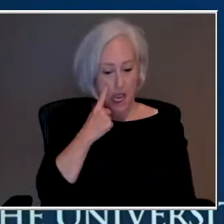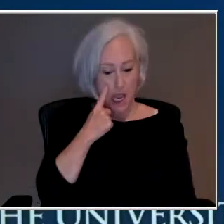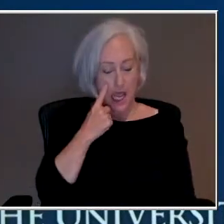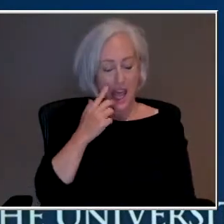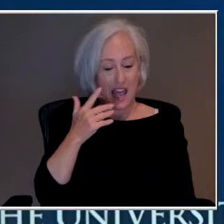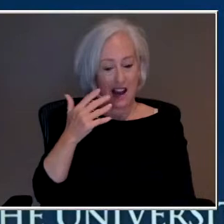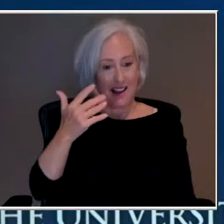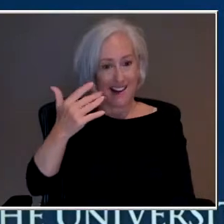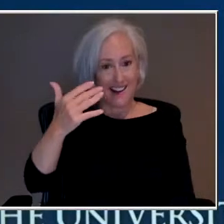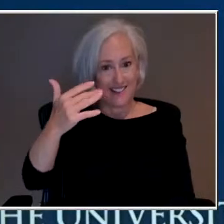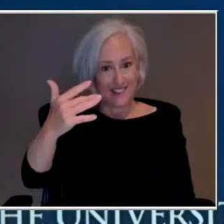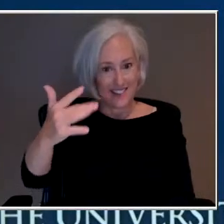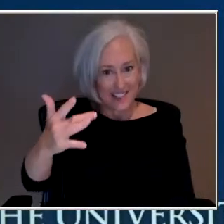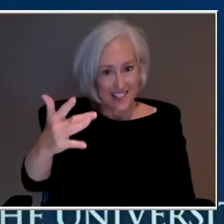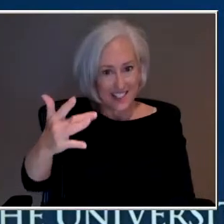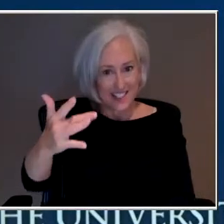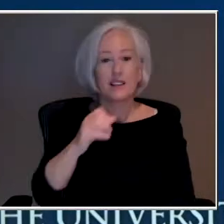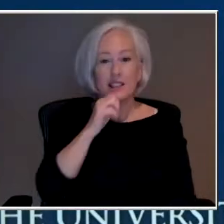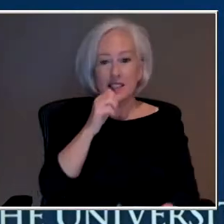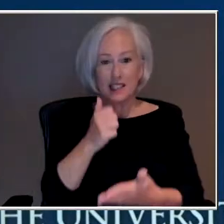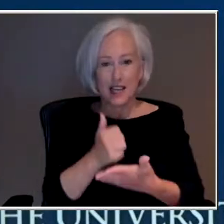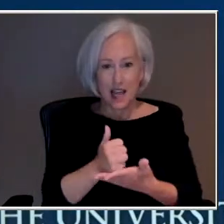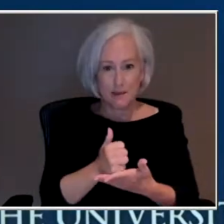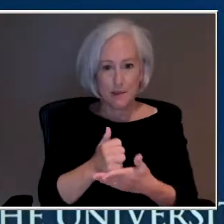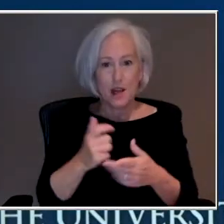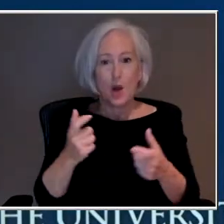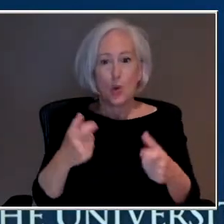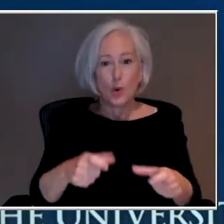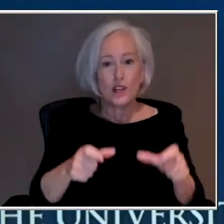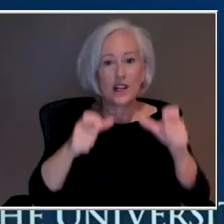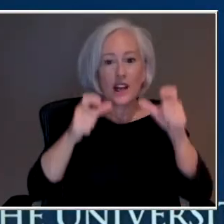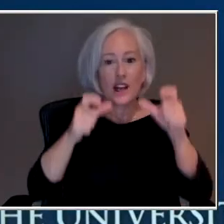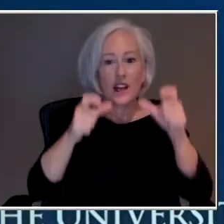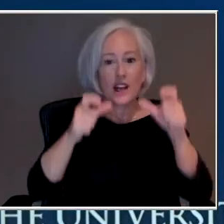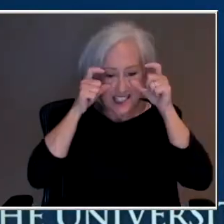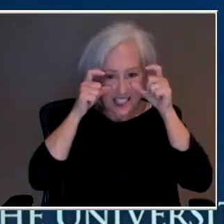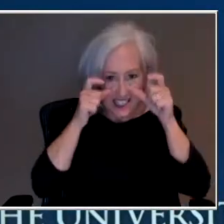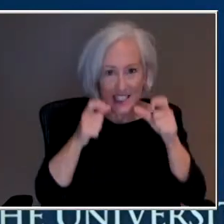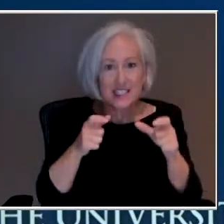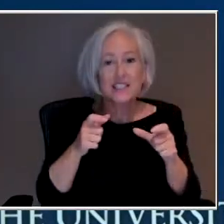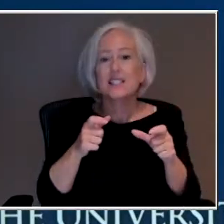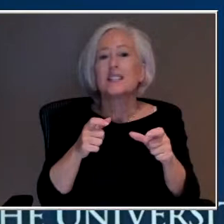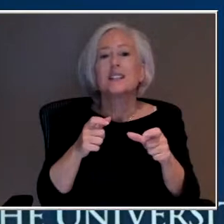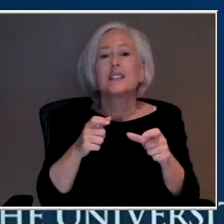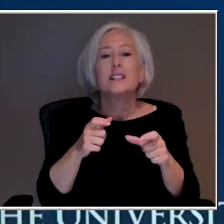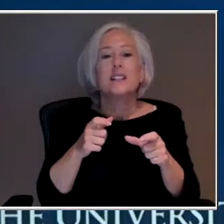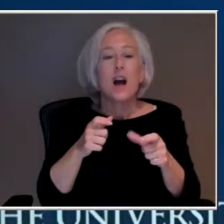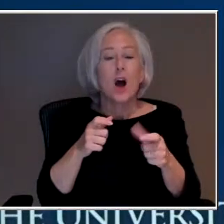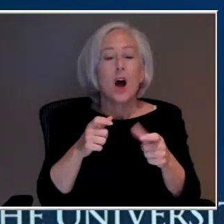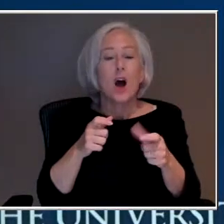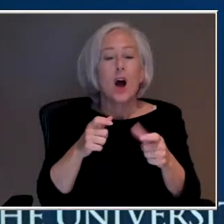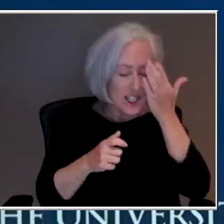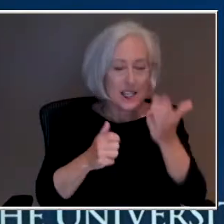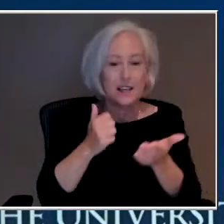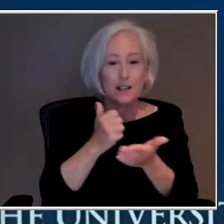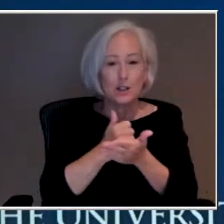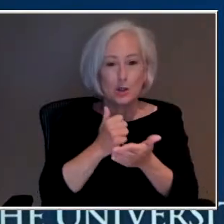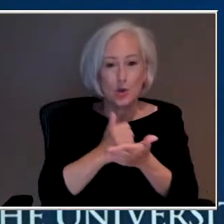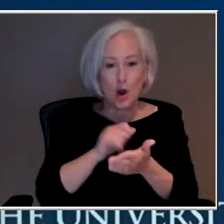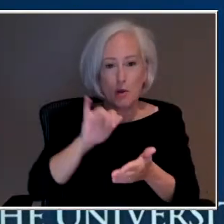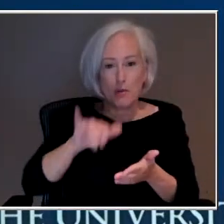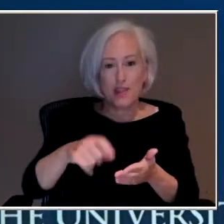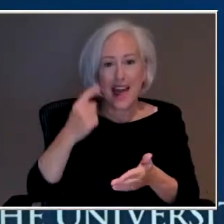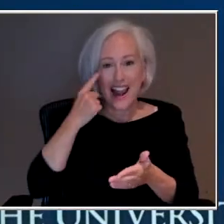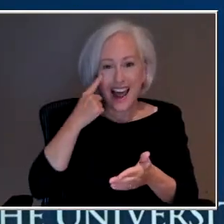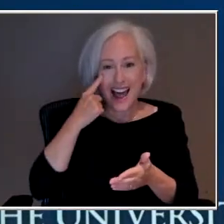put glasses on, that vision falls behind, which requires patching and more intensive treatment. Not for the eyes, the glasses do a great job for the eyes, but you're really